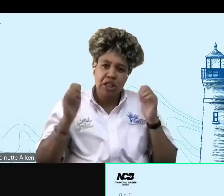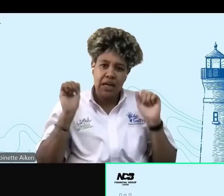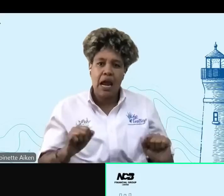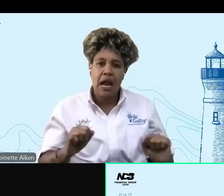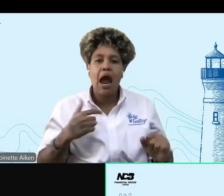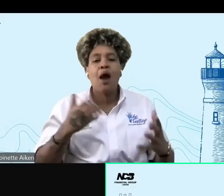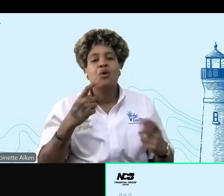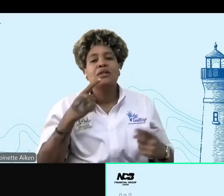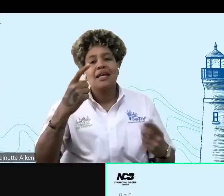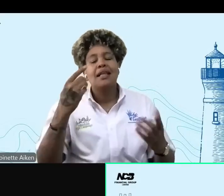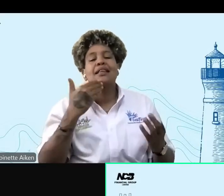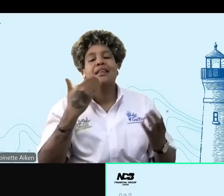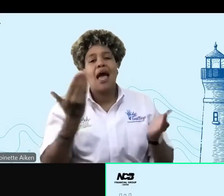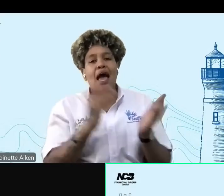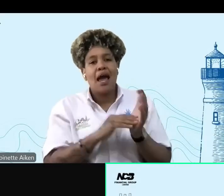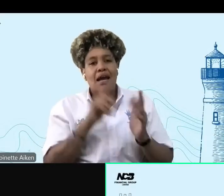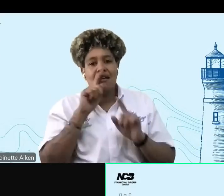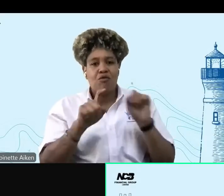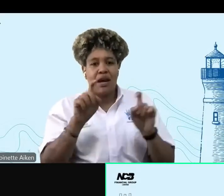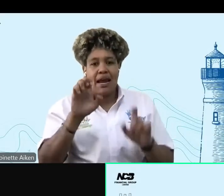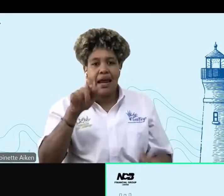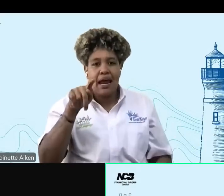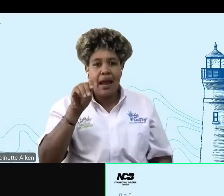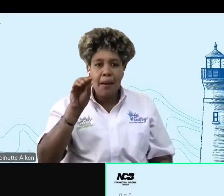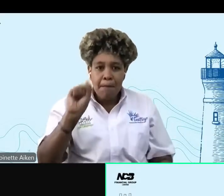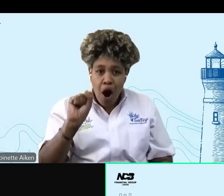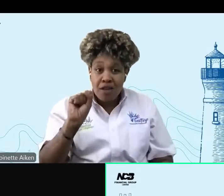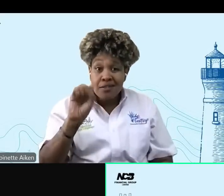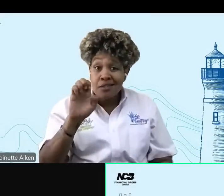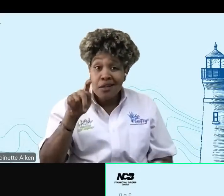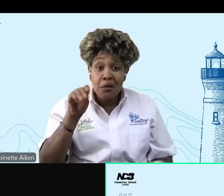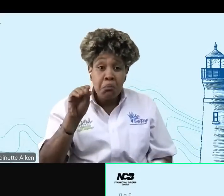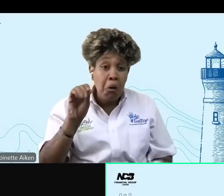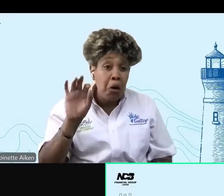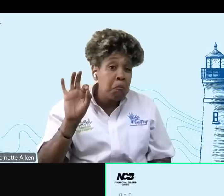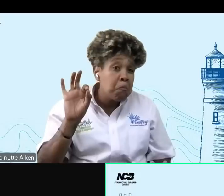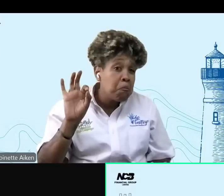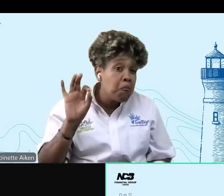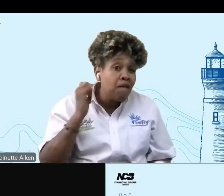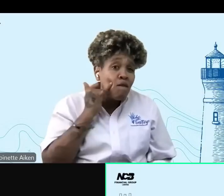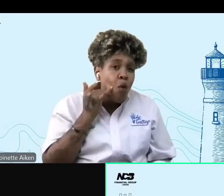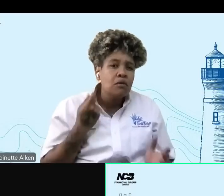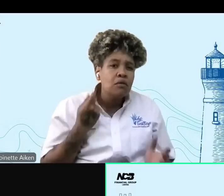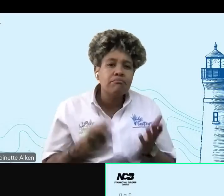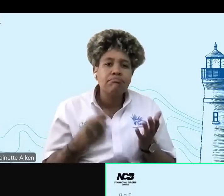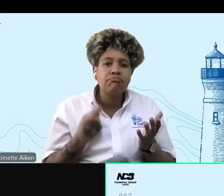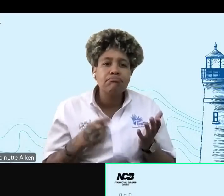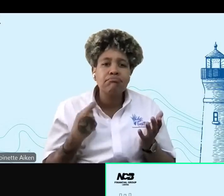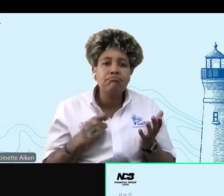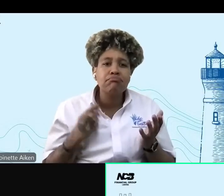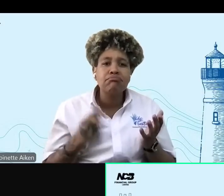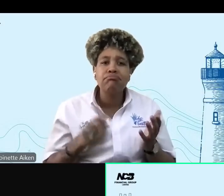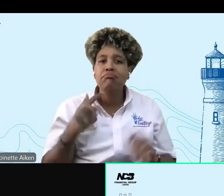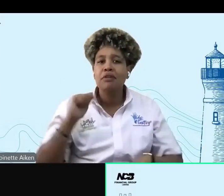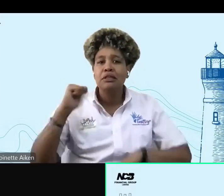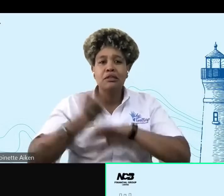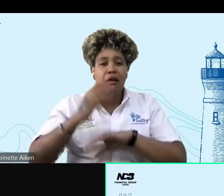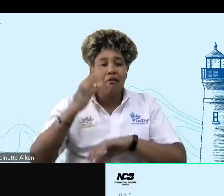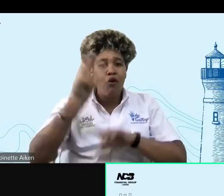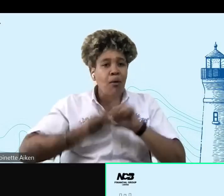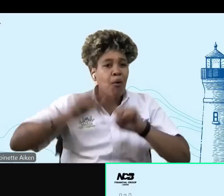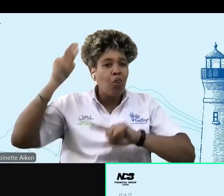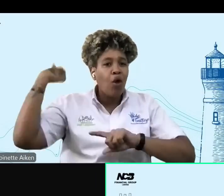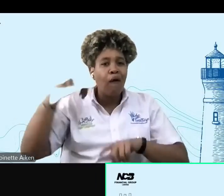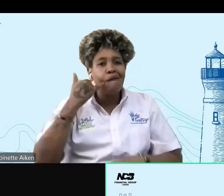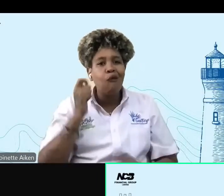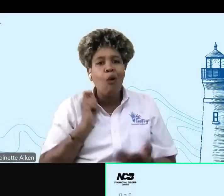want to say thanks again for the question around ePOS. ePOS is doing fantastically. We launched ePOS about 4 months ago. So ePOS